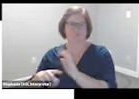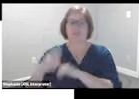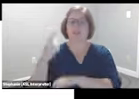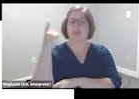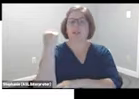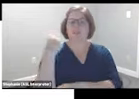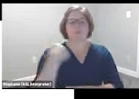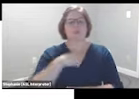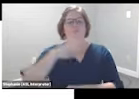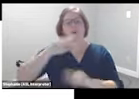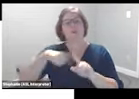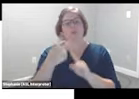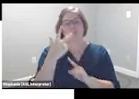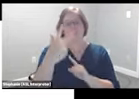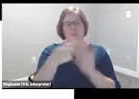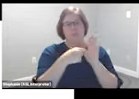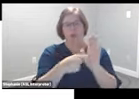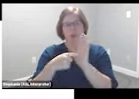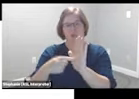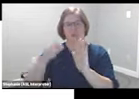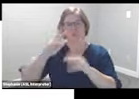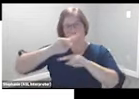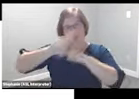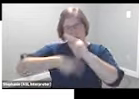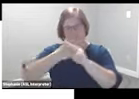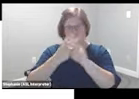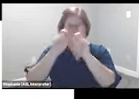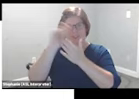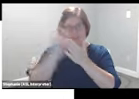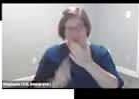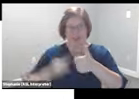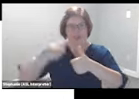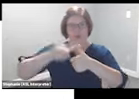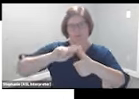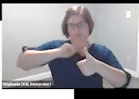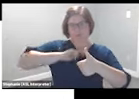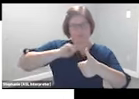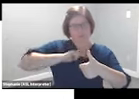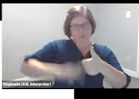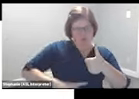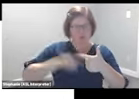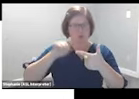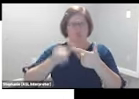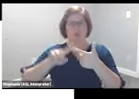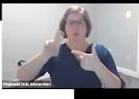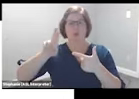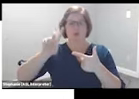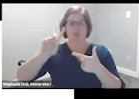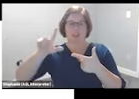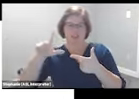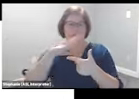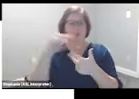design for learning, and universal design for instruction, and also a model that Ainsley and myself and a couple of